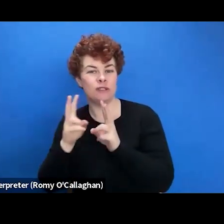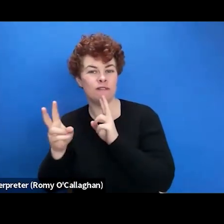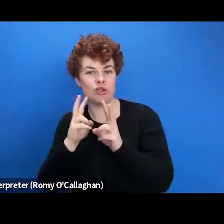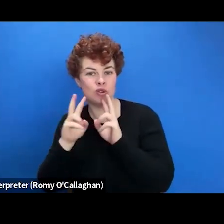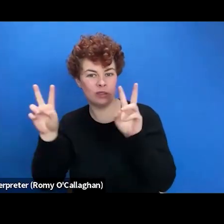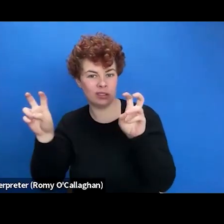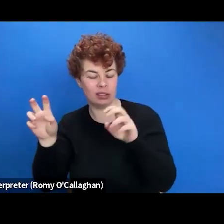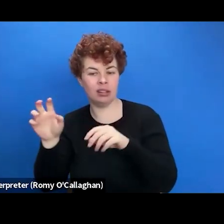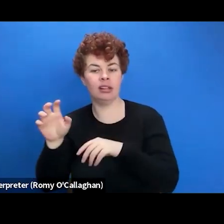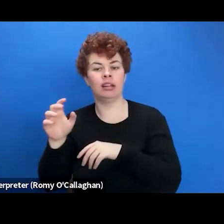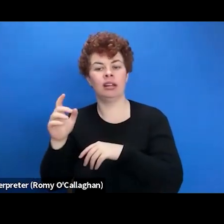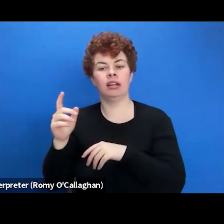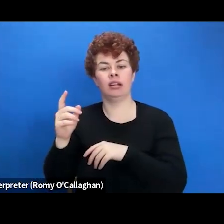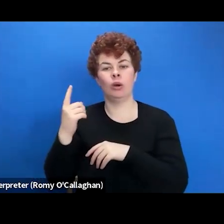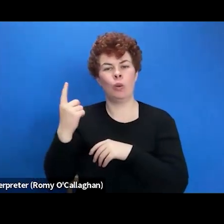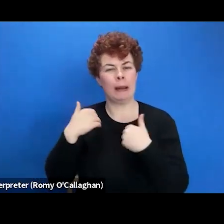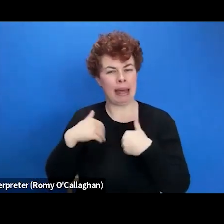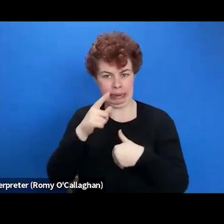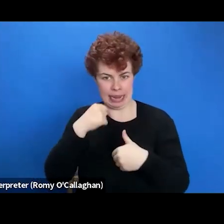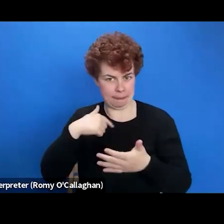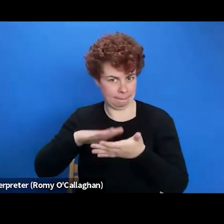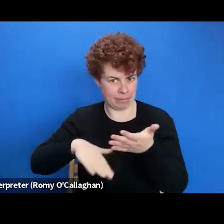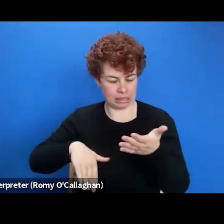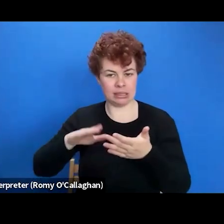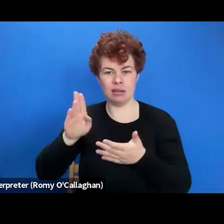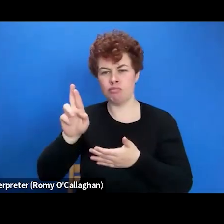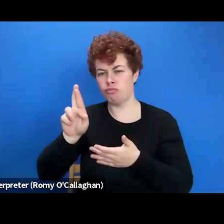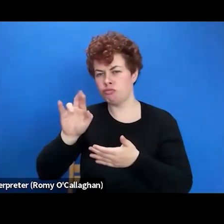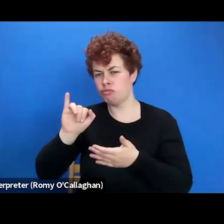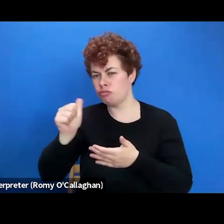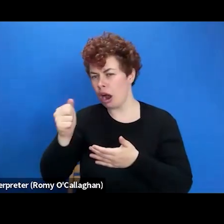Brian Eno was being interviewed. He's a